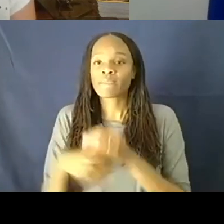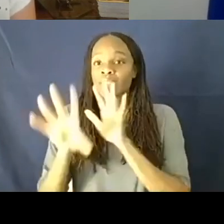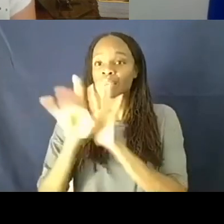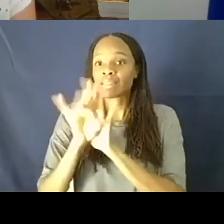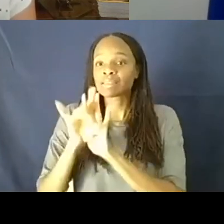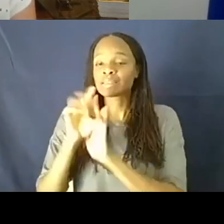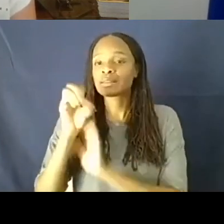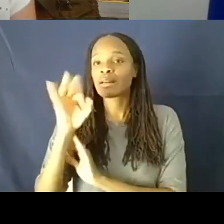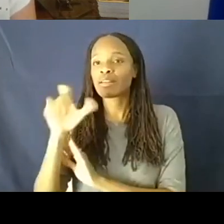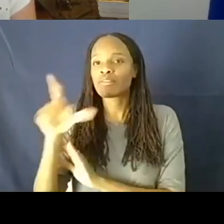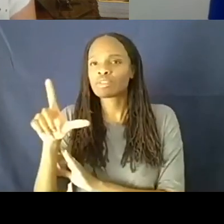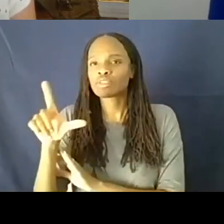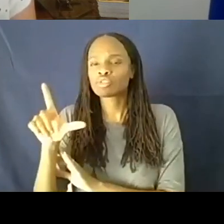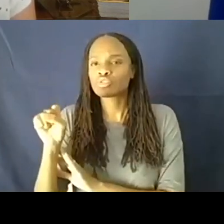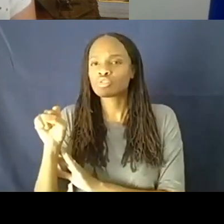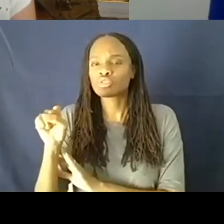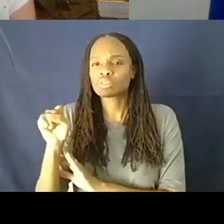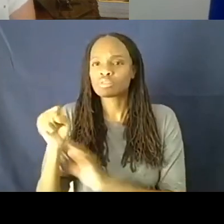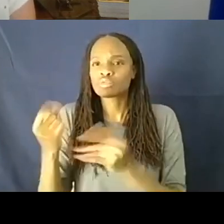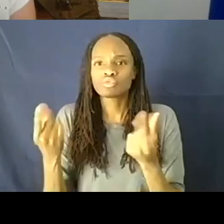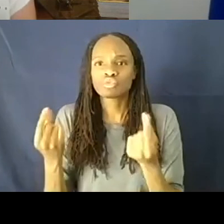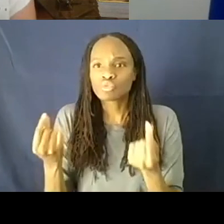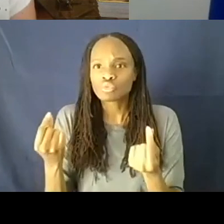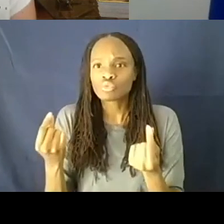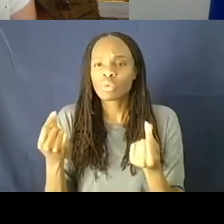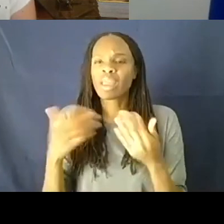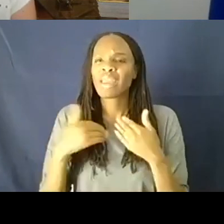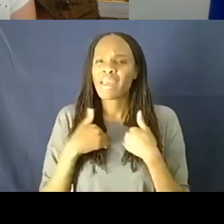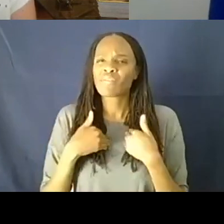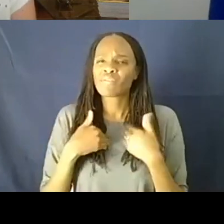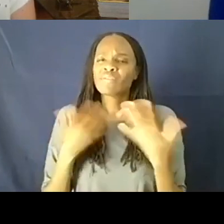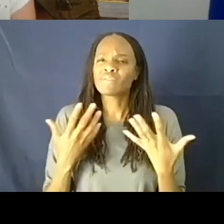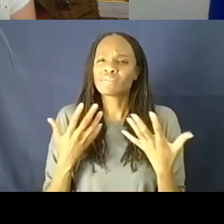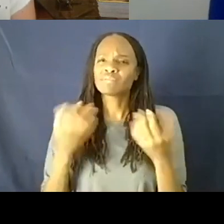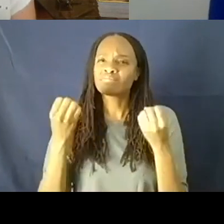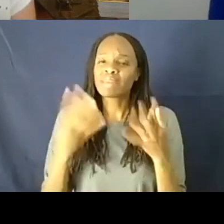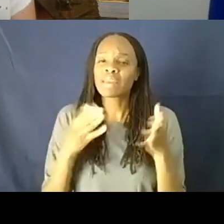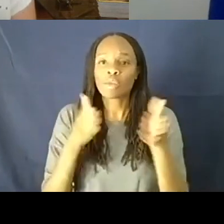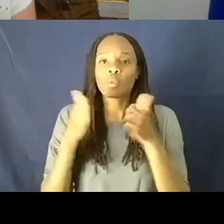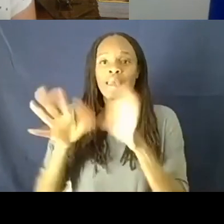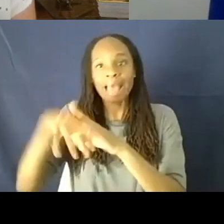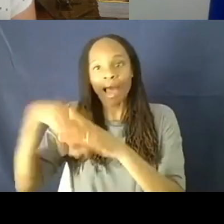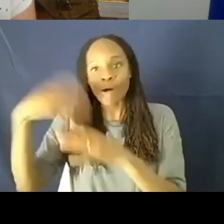for. There are so many ways outside of litigation that